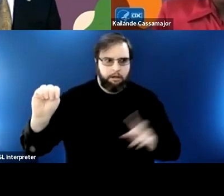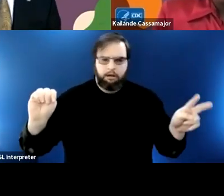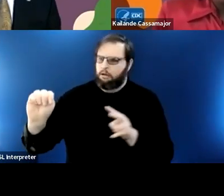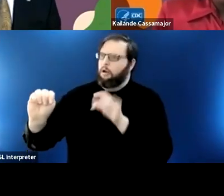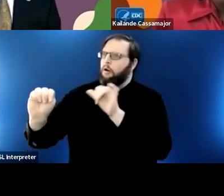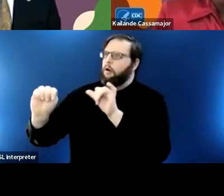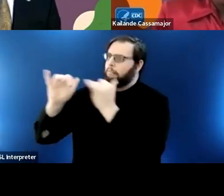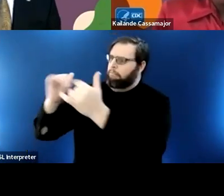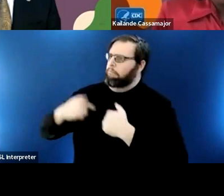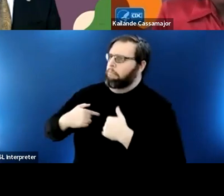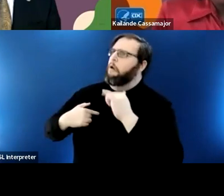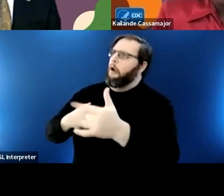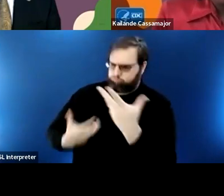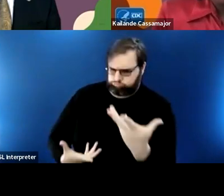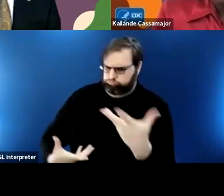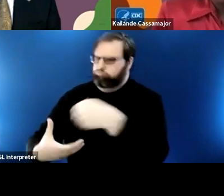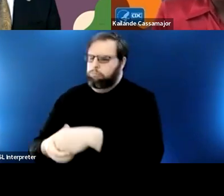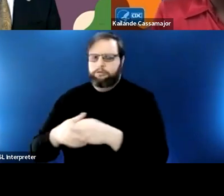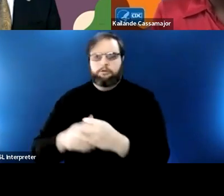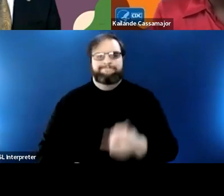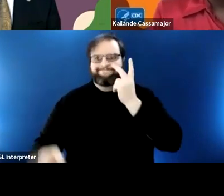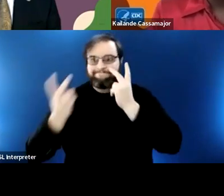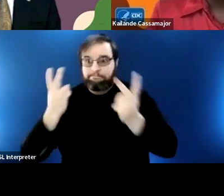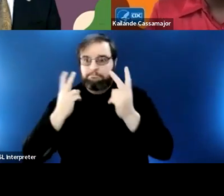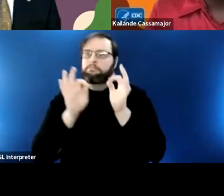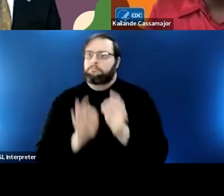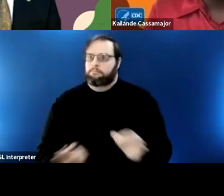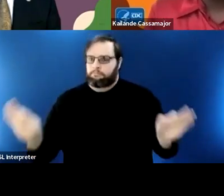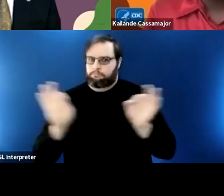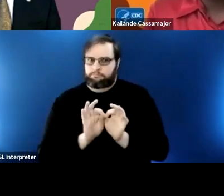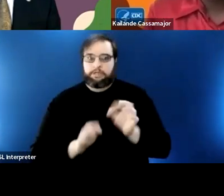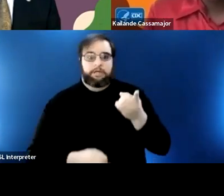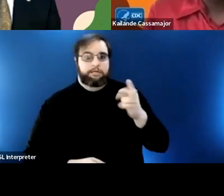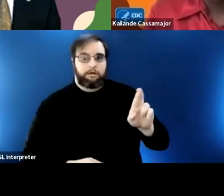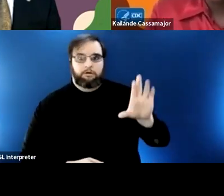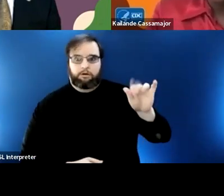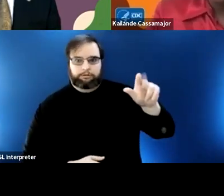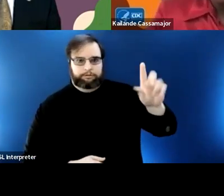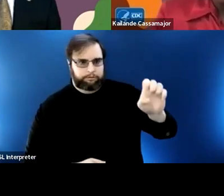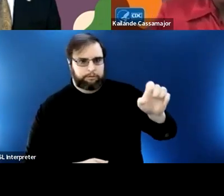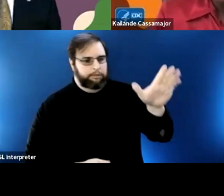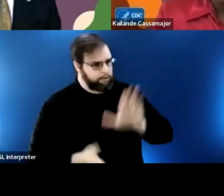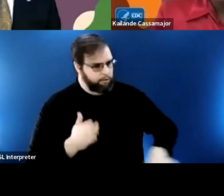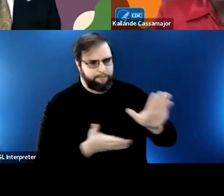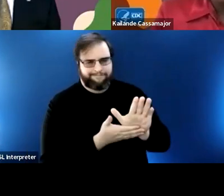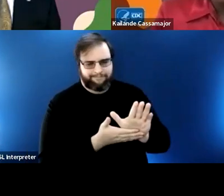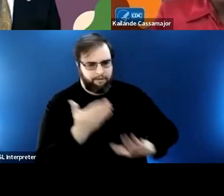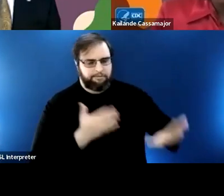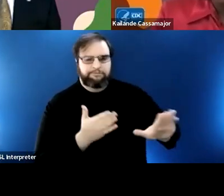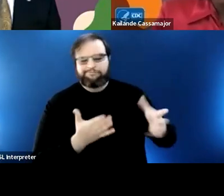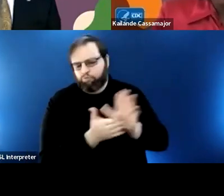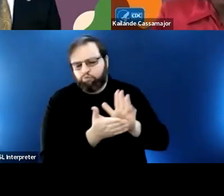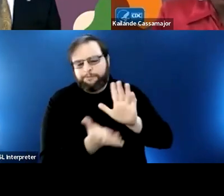well. Okay. So visibility is extremely important. You know, Dr. Carlisle is over Charles Drew School of Medicine right now. So, you